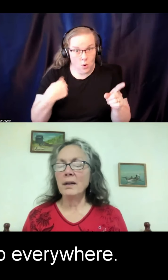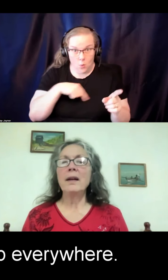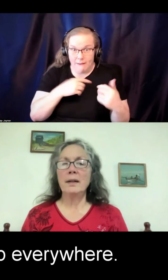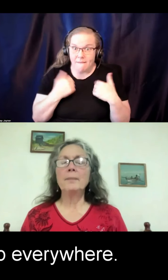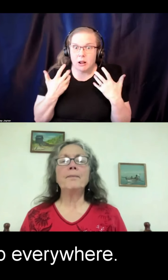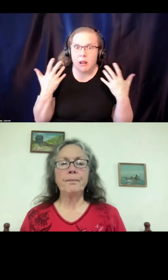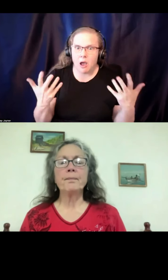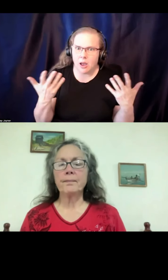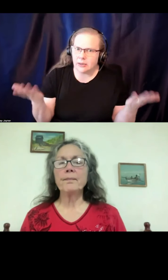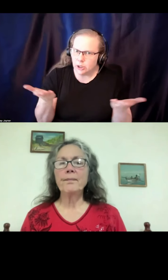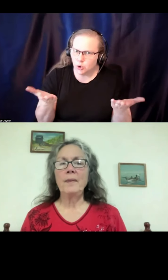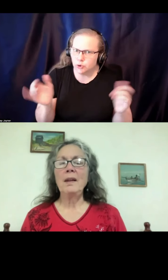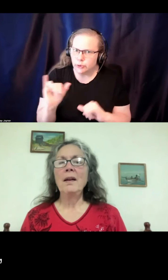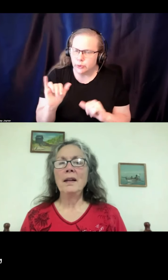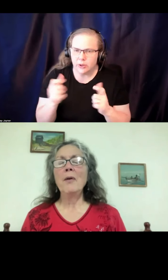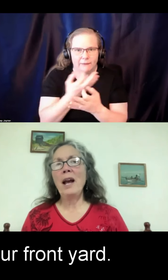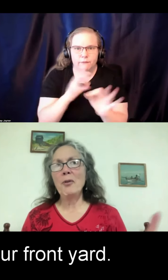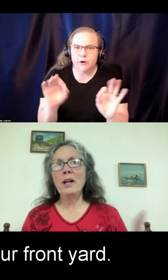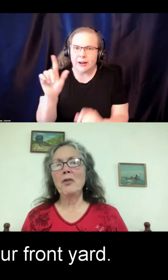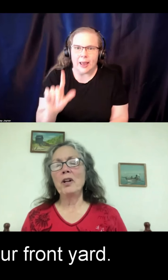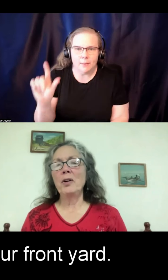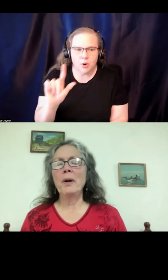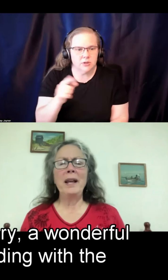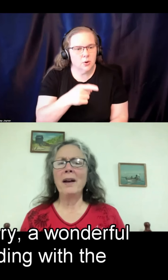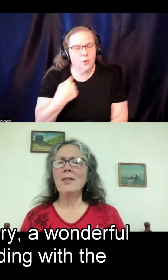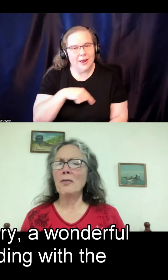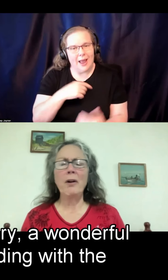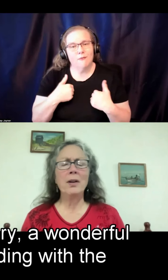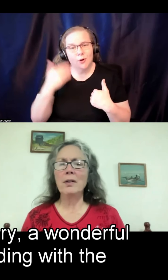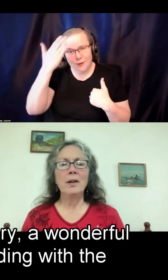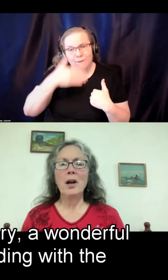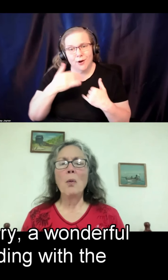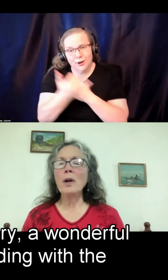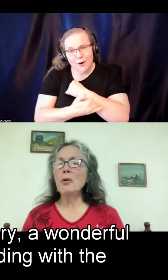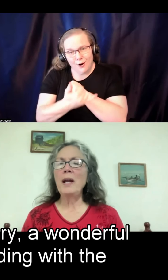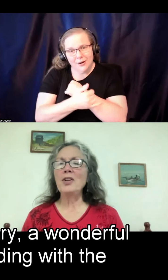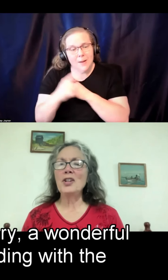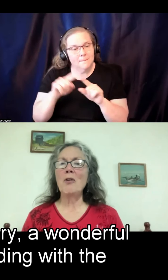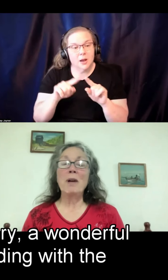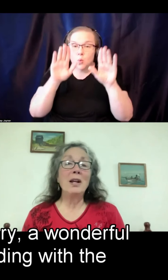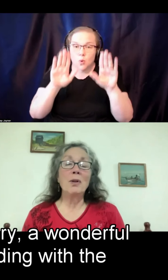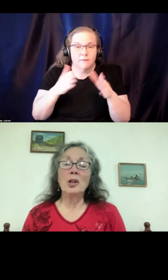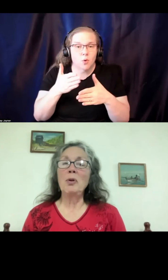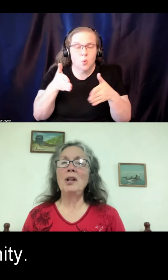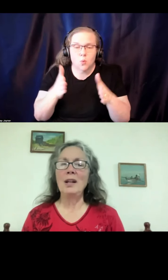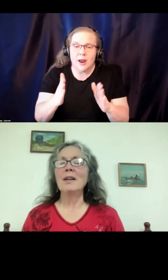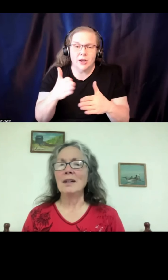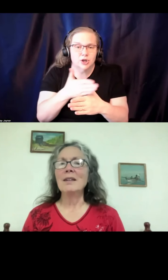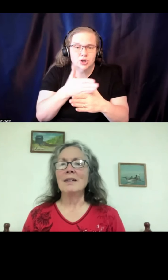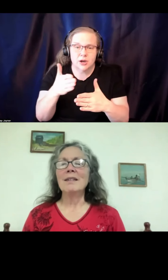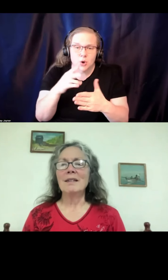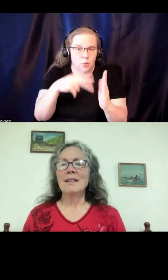here. They're Yeah. popping up everywhere. Yeah, we have one on our front yard, but yeah, they're a wonderful way to share reading with a